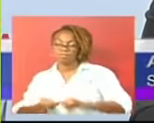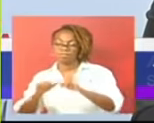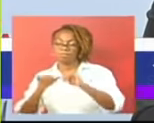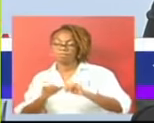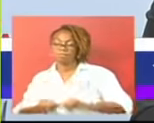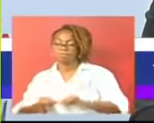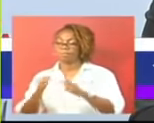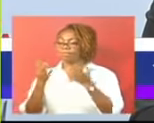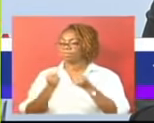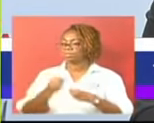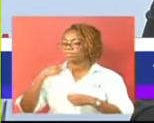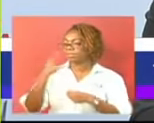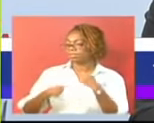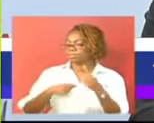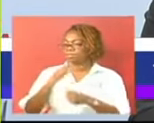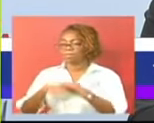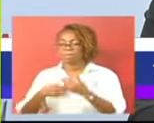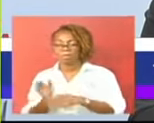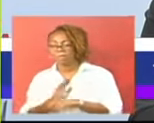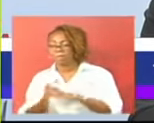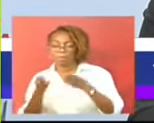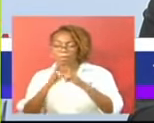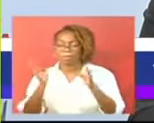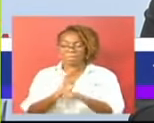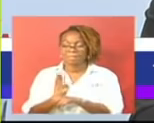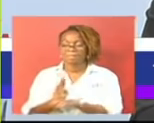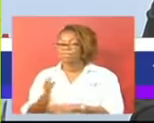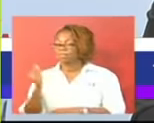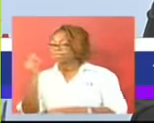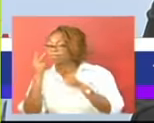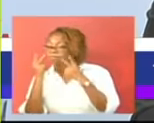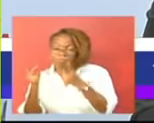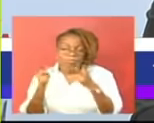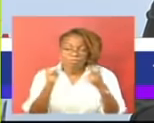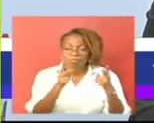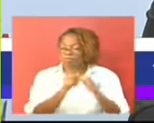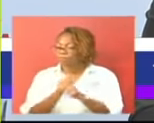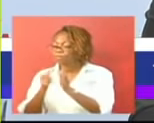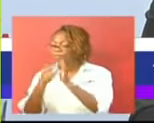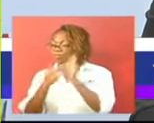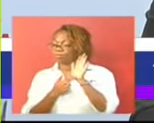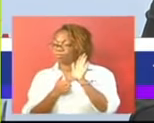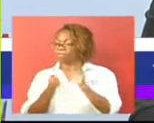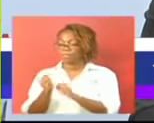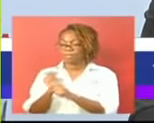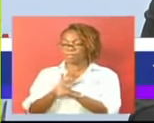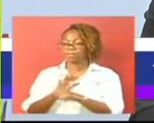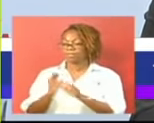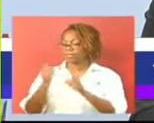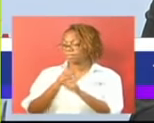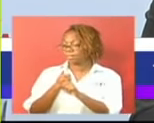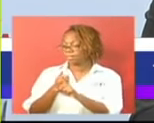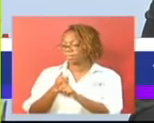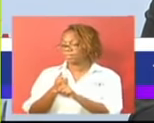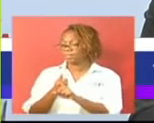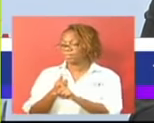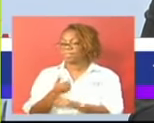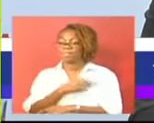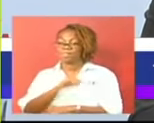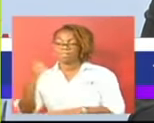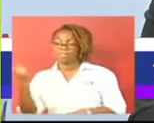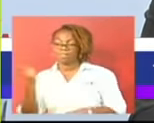want to remind you to remain vigilant. Adhere to the COVID-19 health protocols to protect yourself and others.